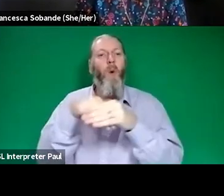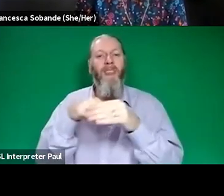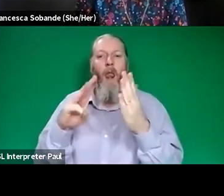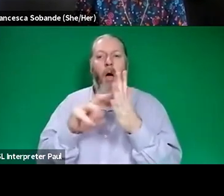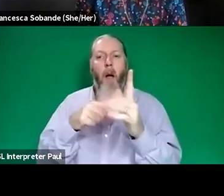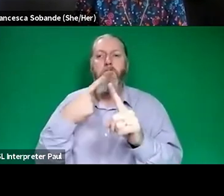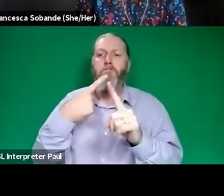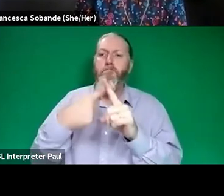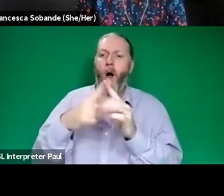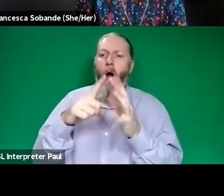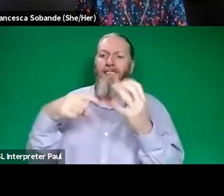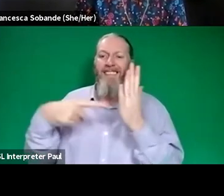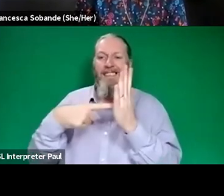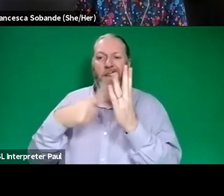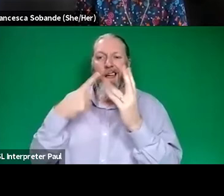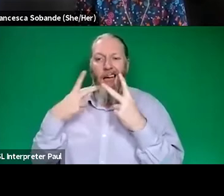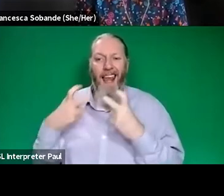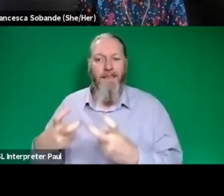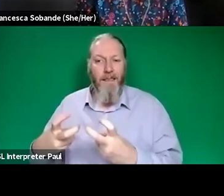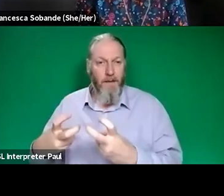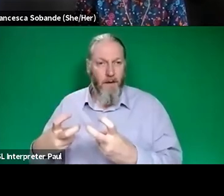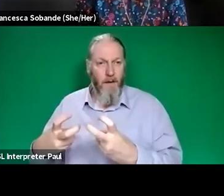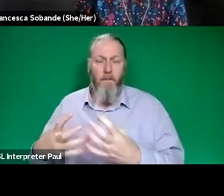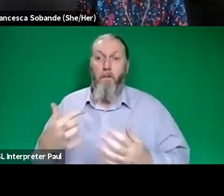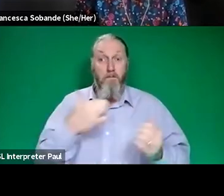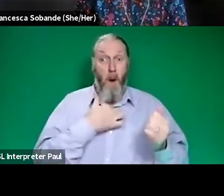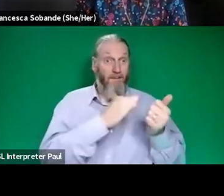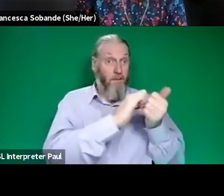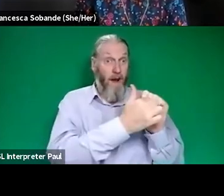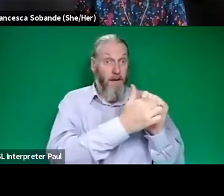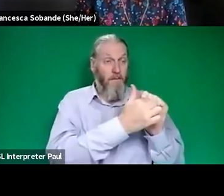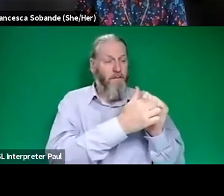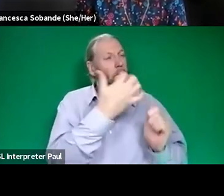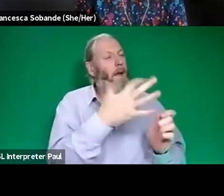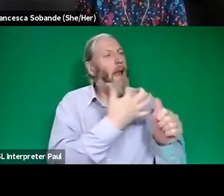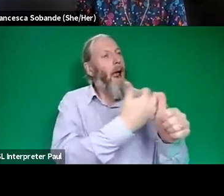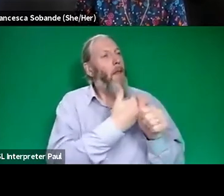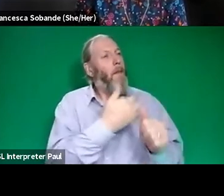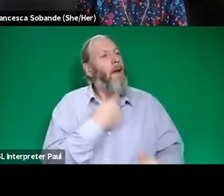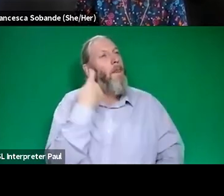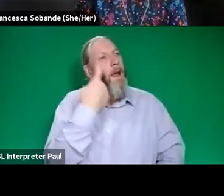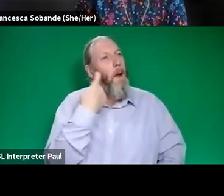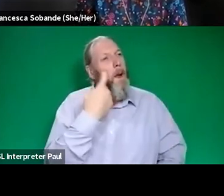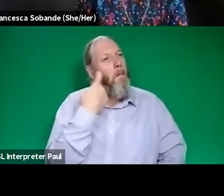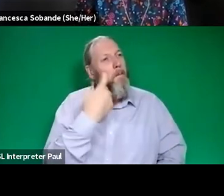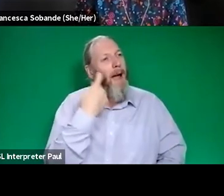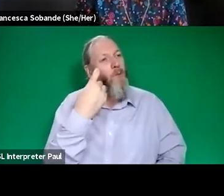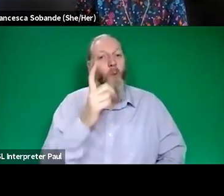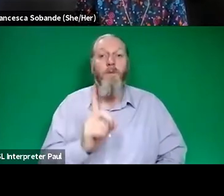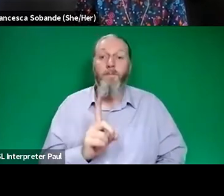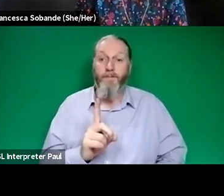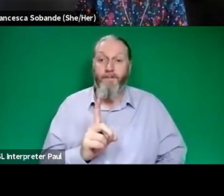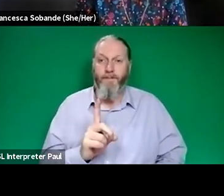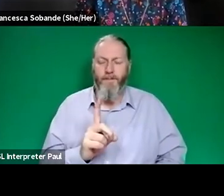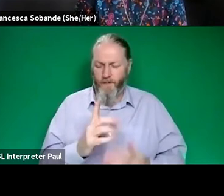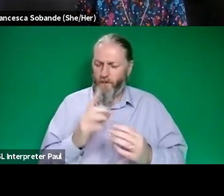capital. A friend of mine has been helping me think through in relation to how we think about relational